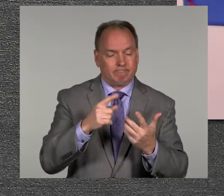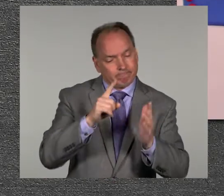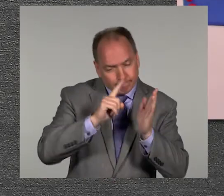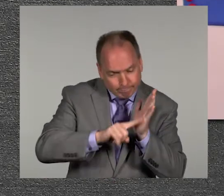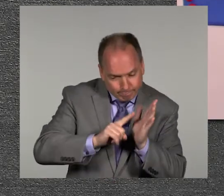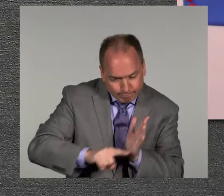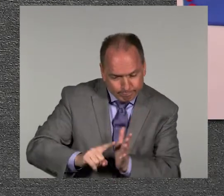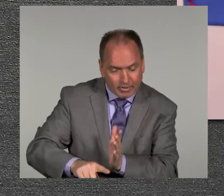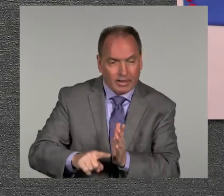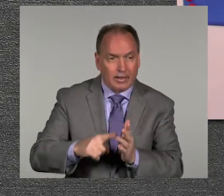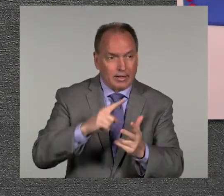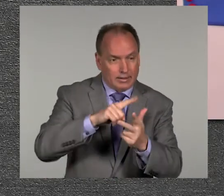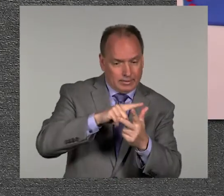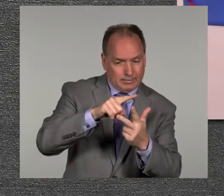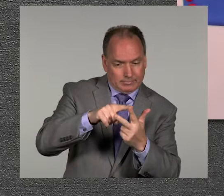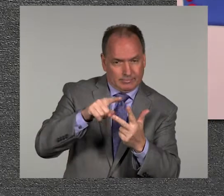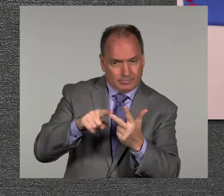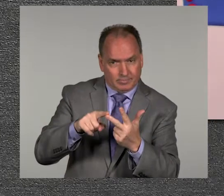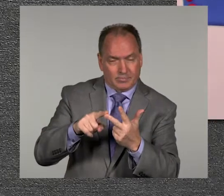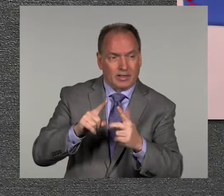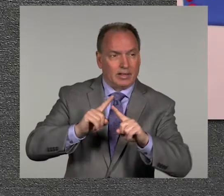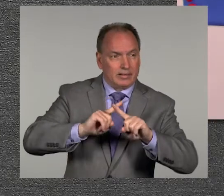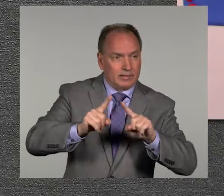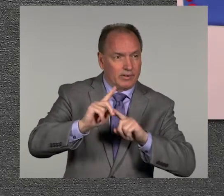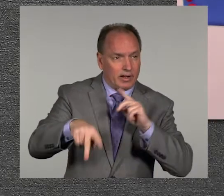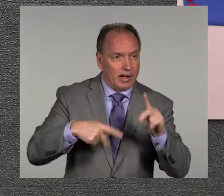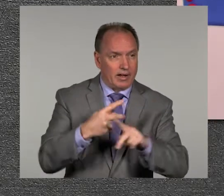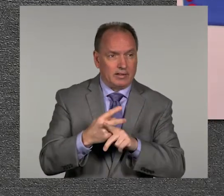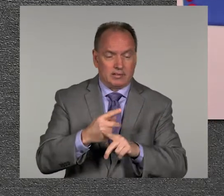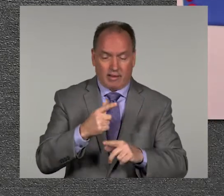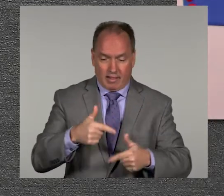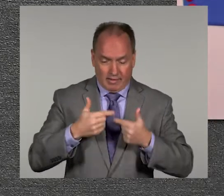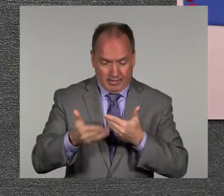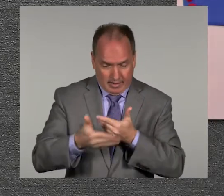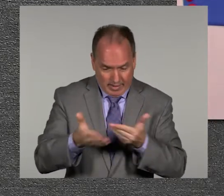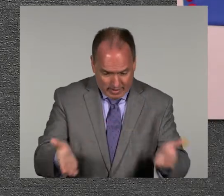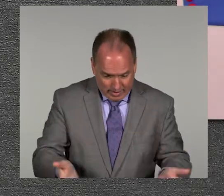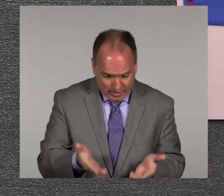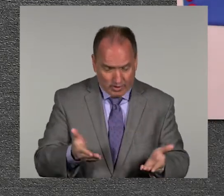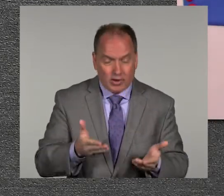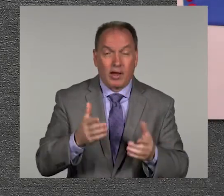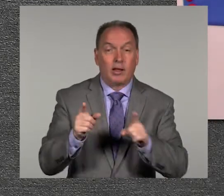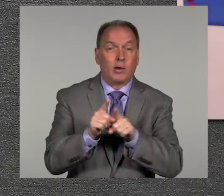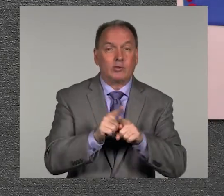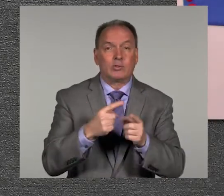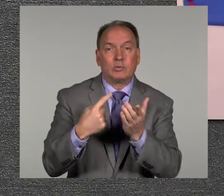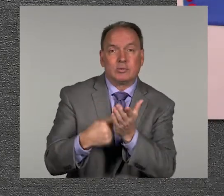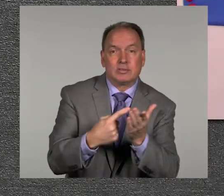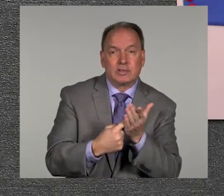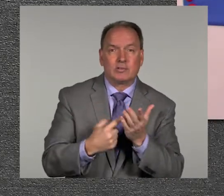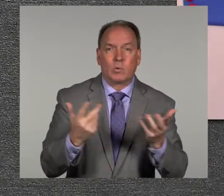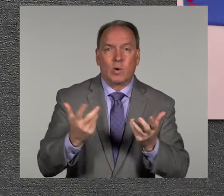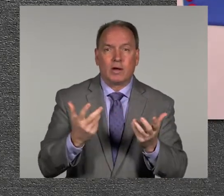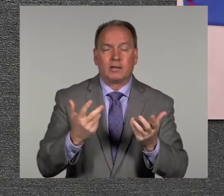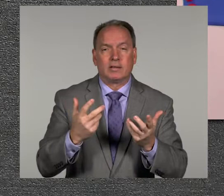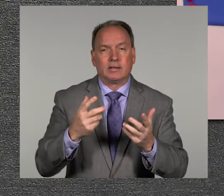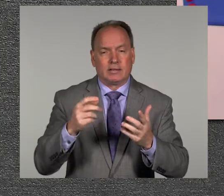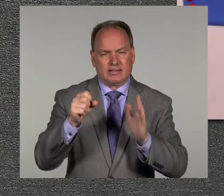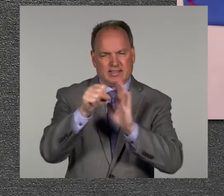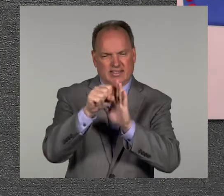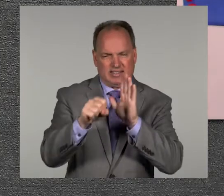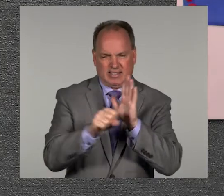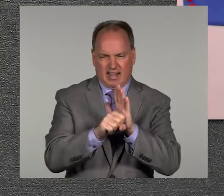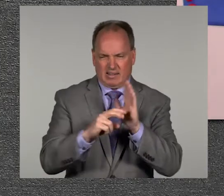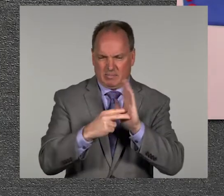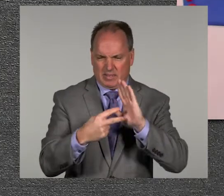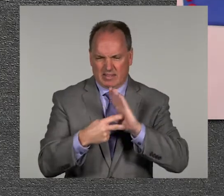to investigate which different types of bunnies live where we are, and we're also going to discuss what a